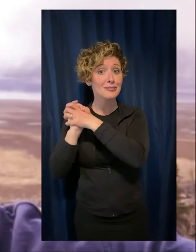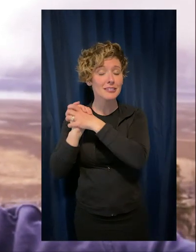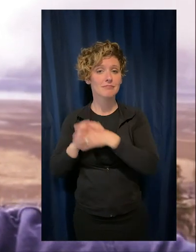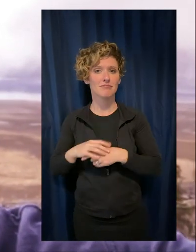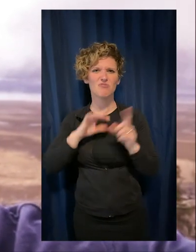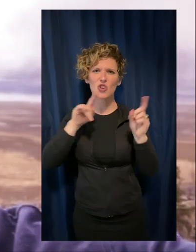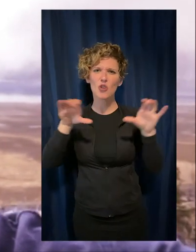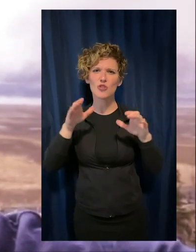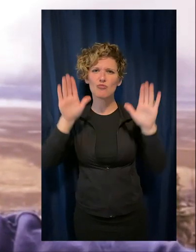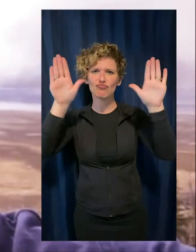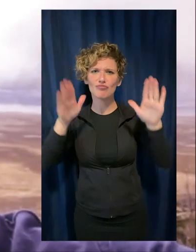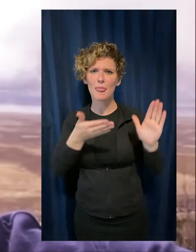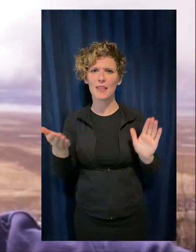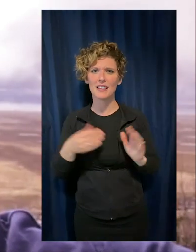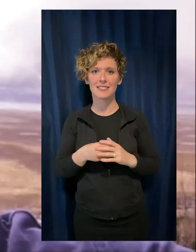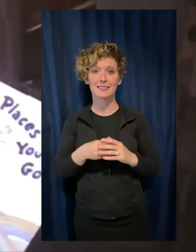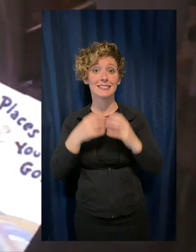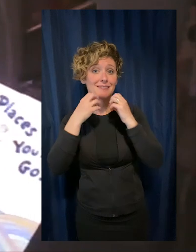about it. Take care. Love, Mr. Swalling.